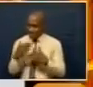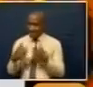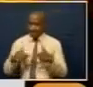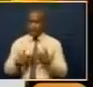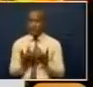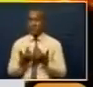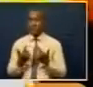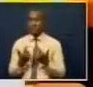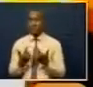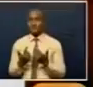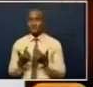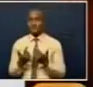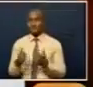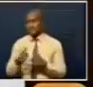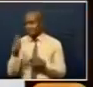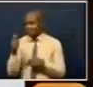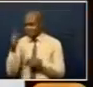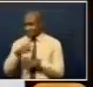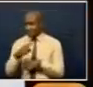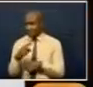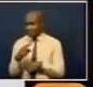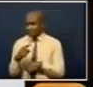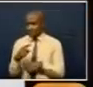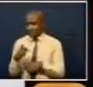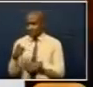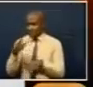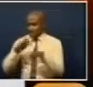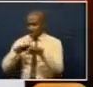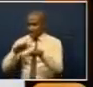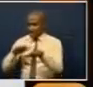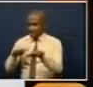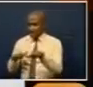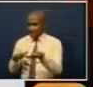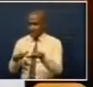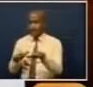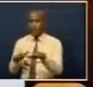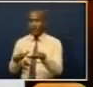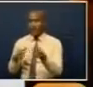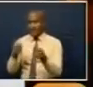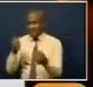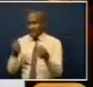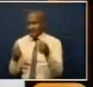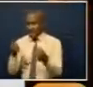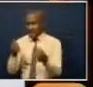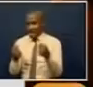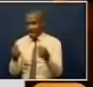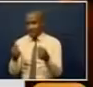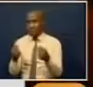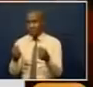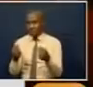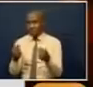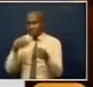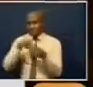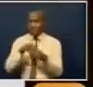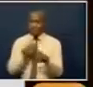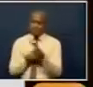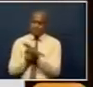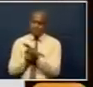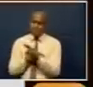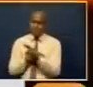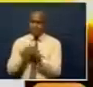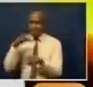Bad manners. The other day I was in traffic, and fortunately the car I was in that day is tinted. So I just watched. Next to me there was